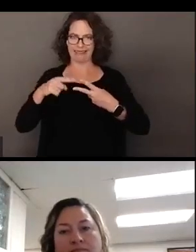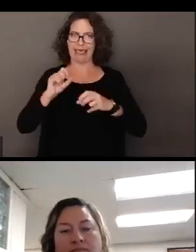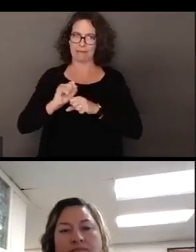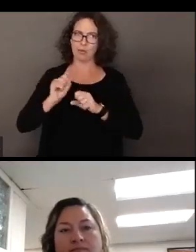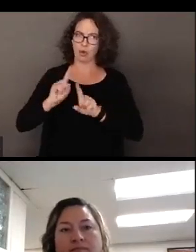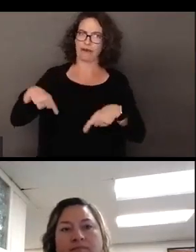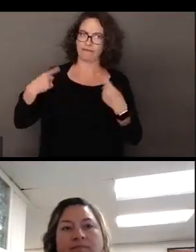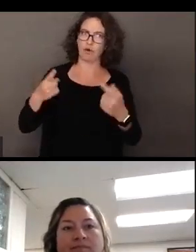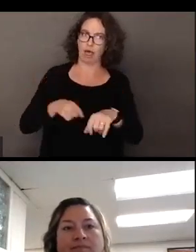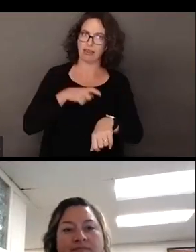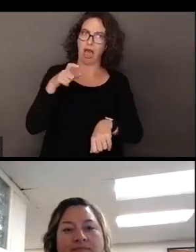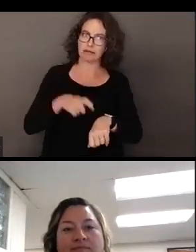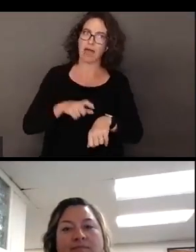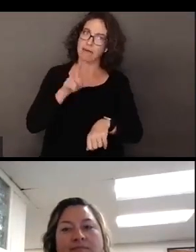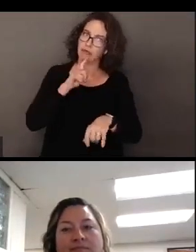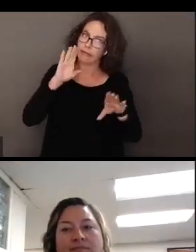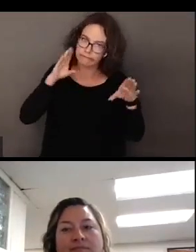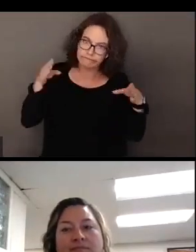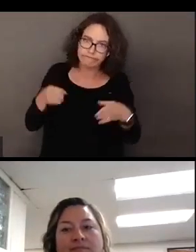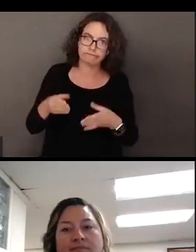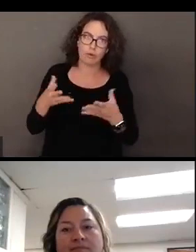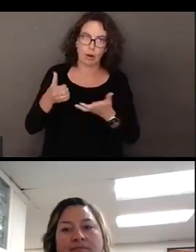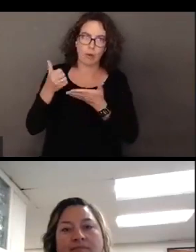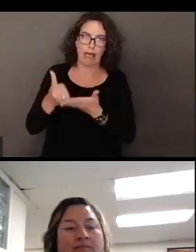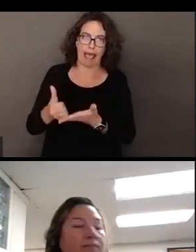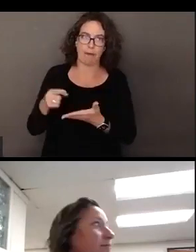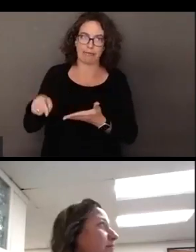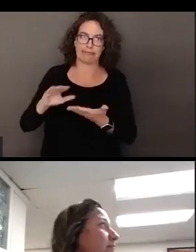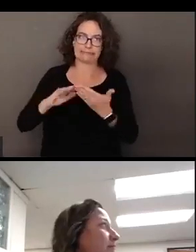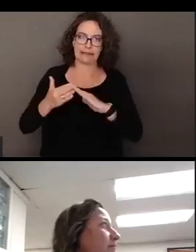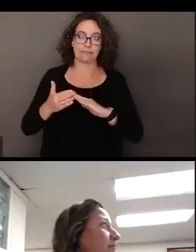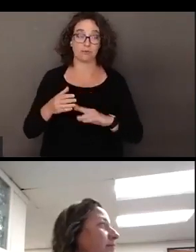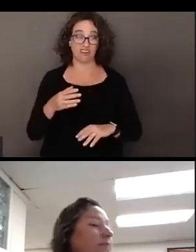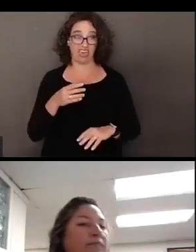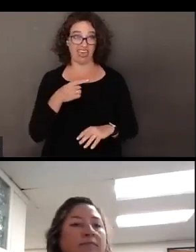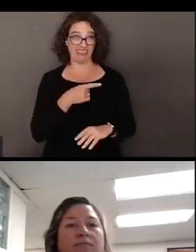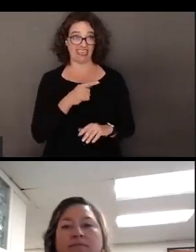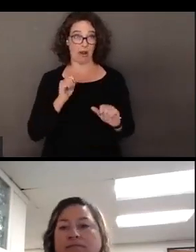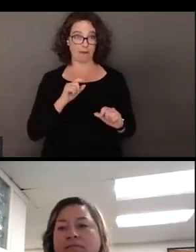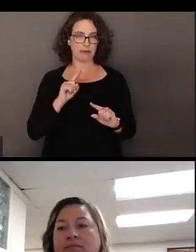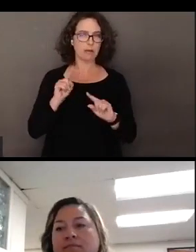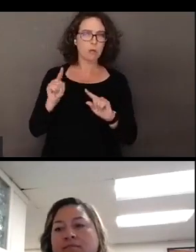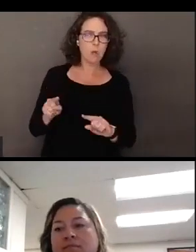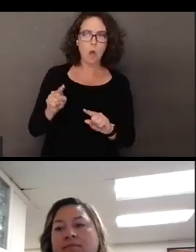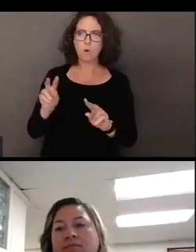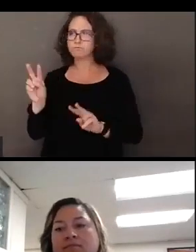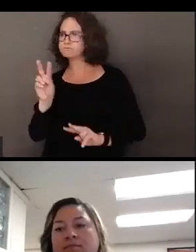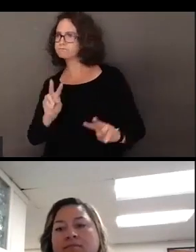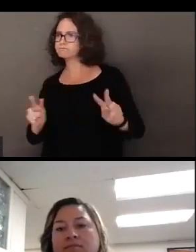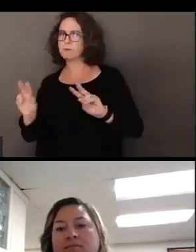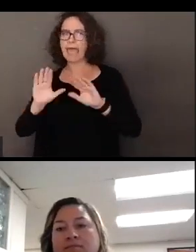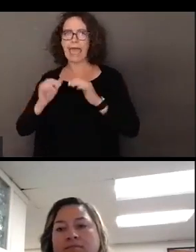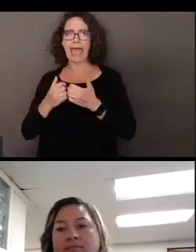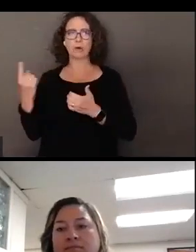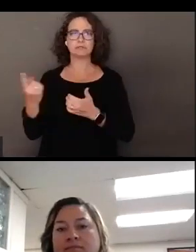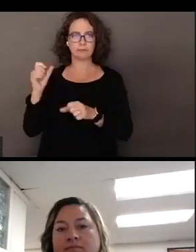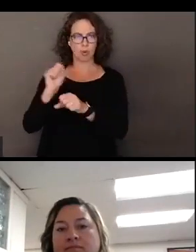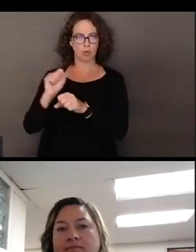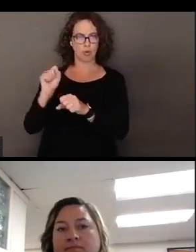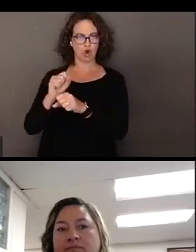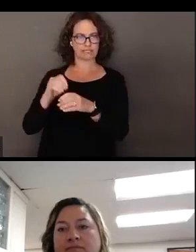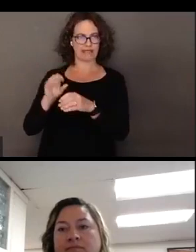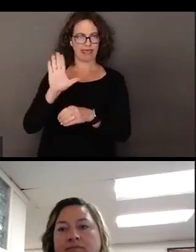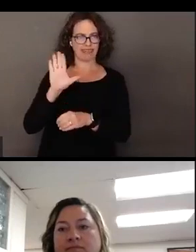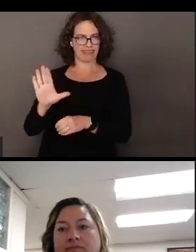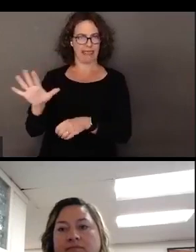dedicated to this community, and their ability to go out and watch how someone interacts with their operation and kind of see